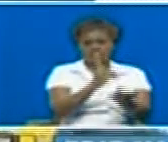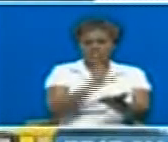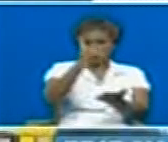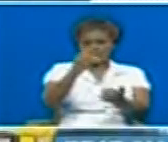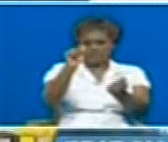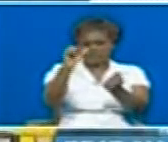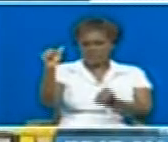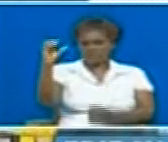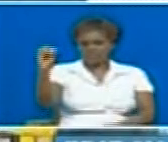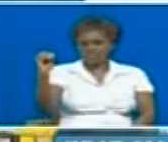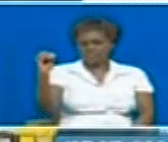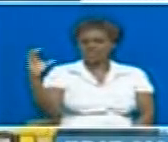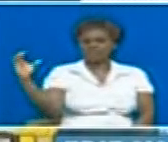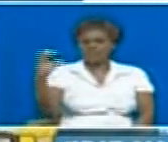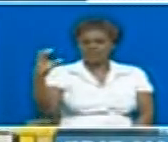7 shillings and 50 cents.